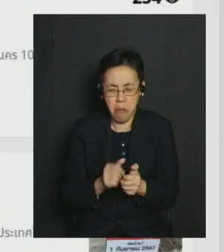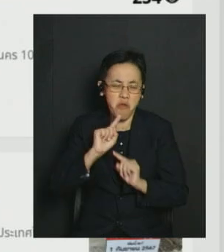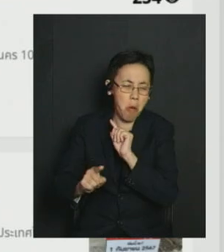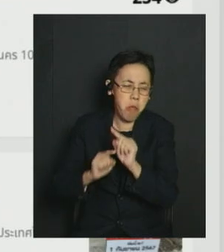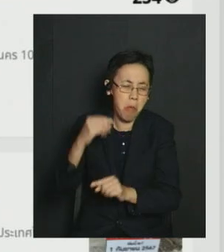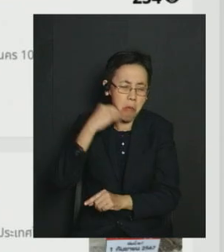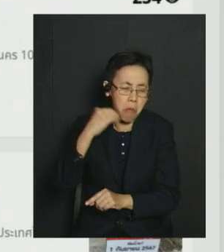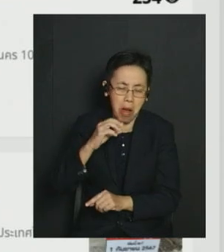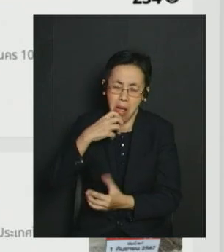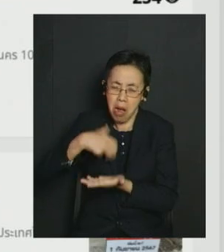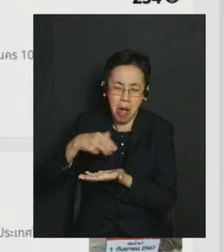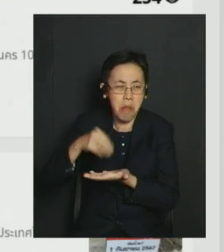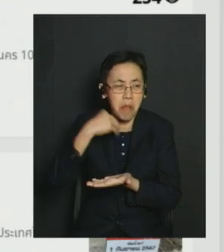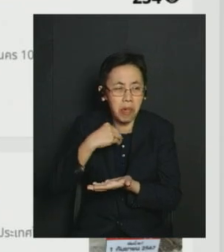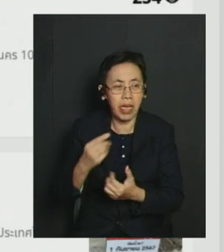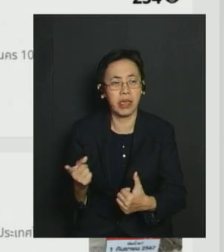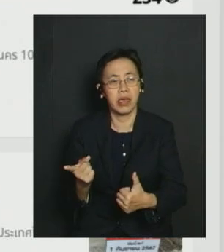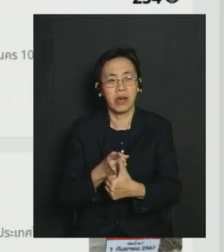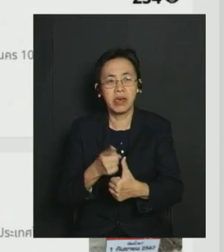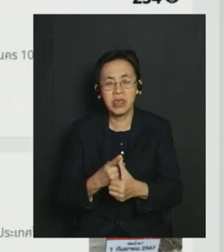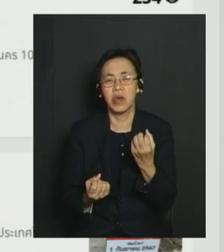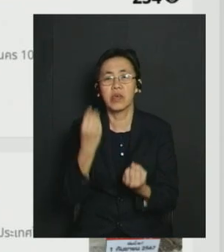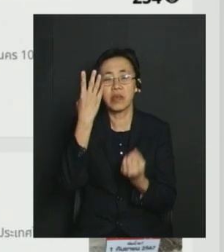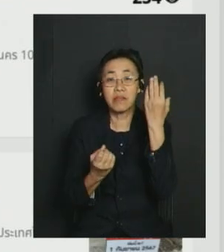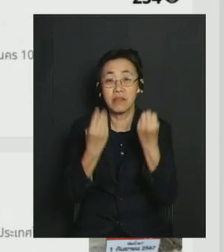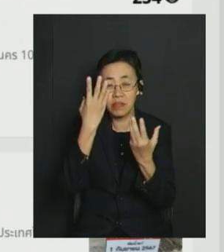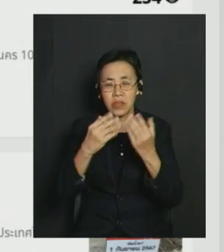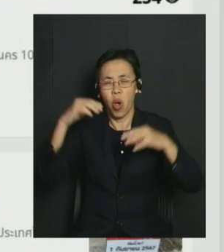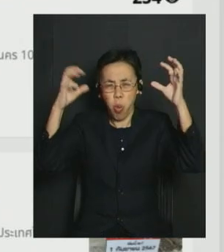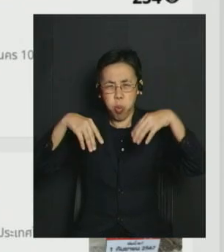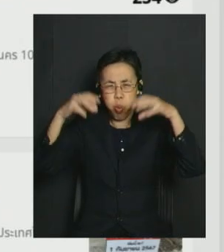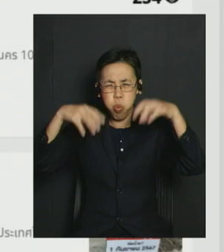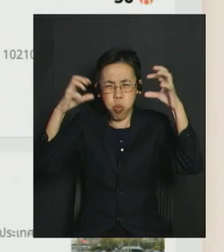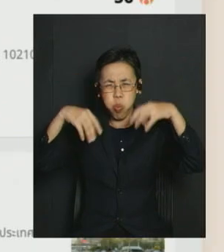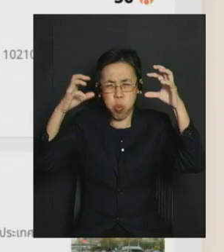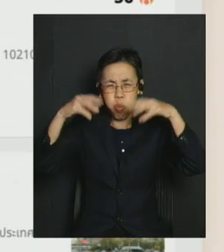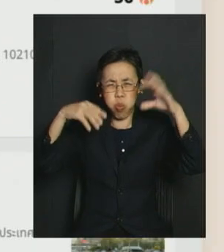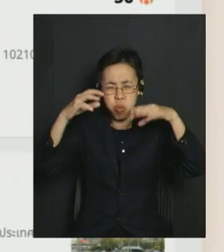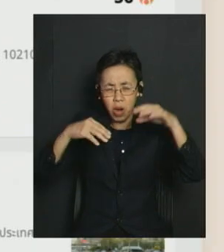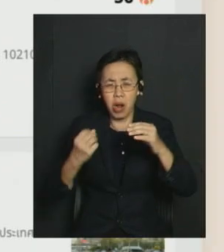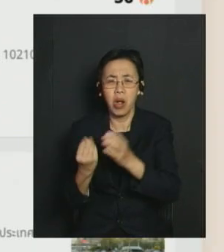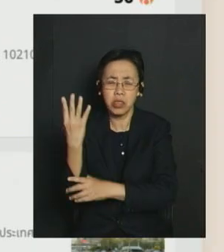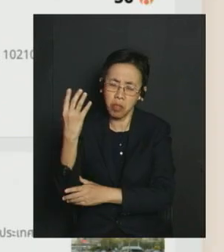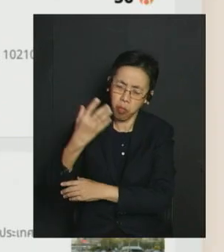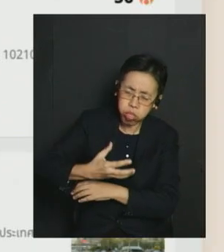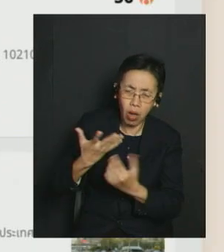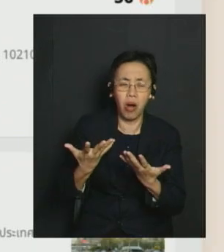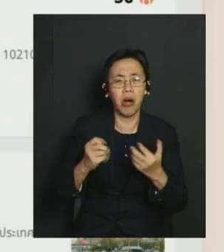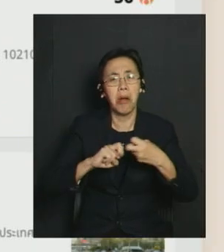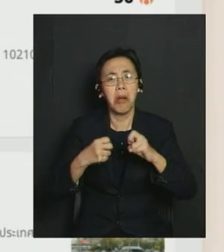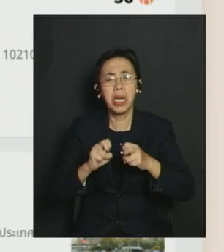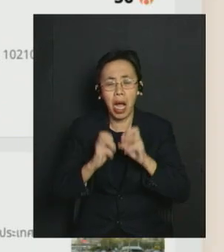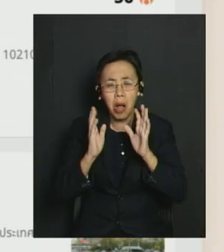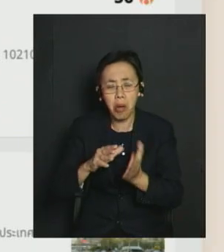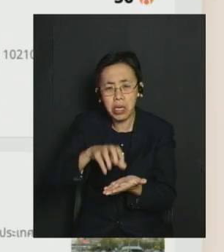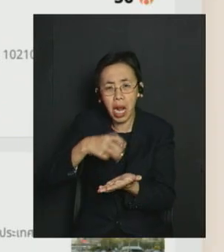about trees because it's a raining season, so it's become like time to time you can check every day the